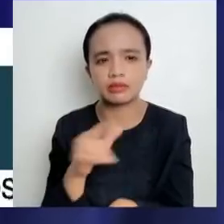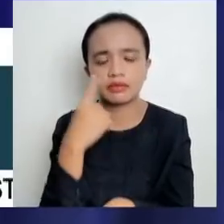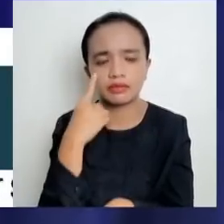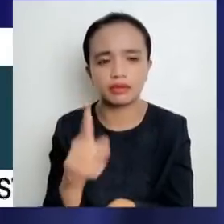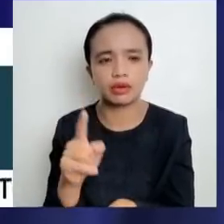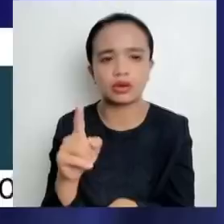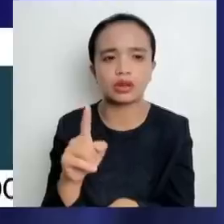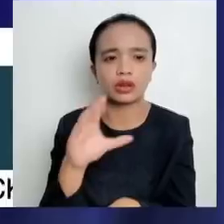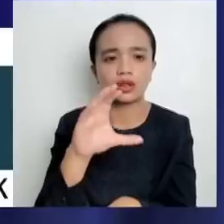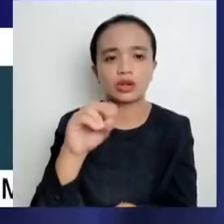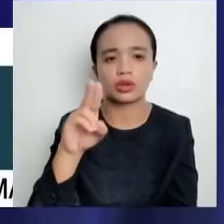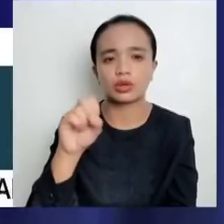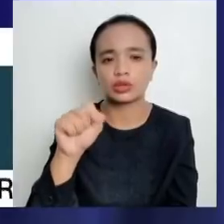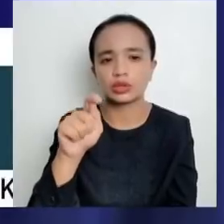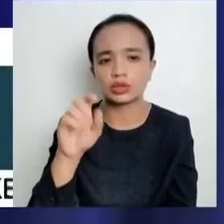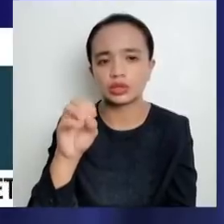on